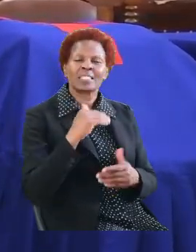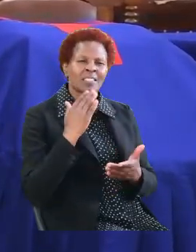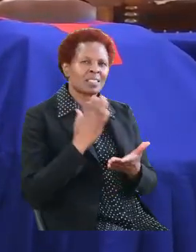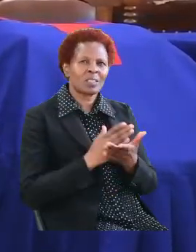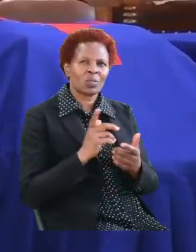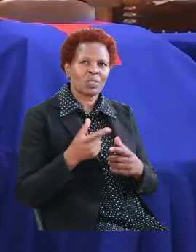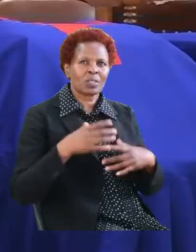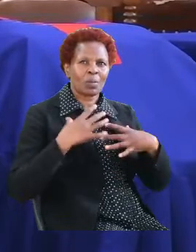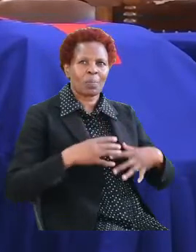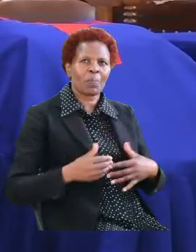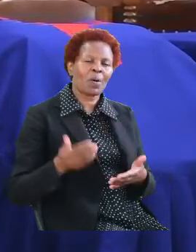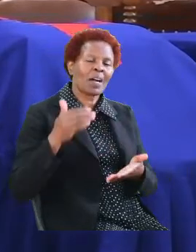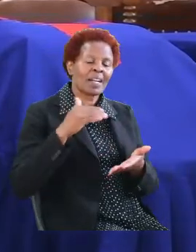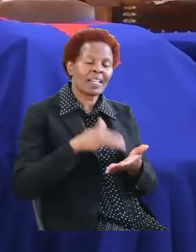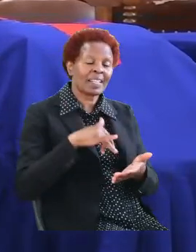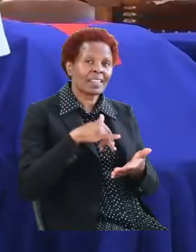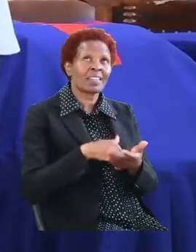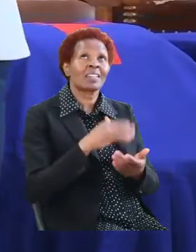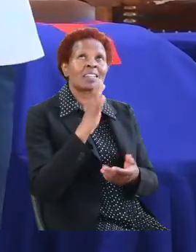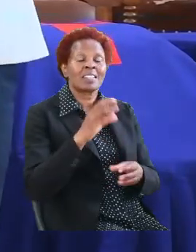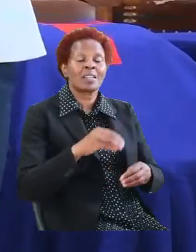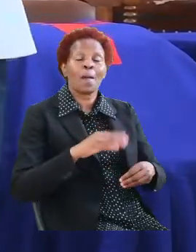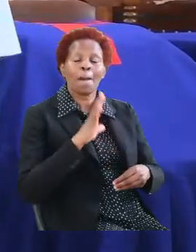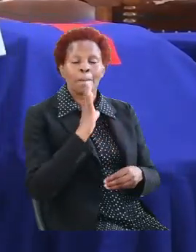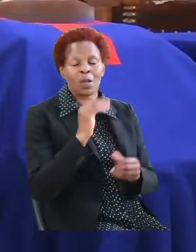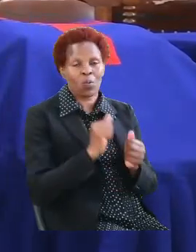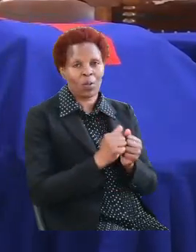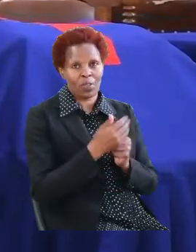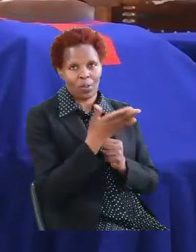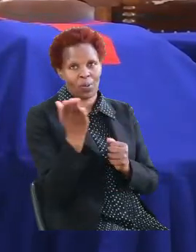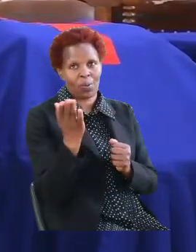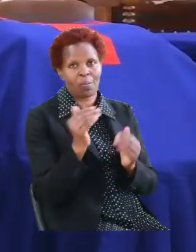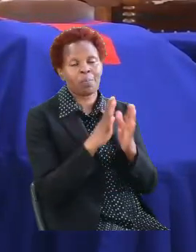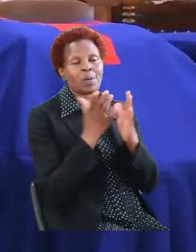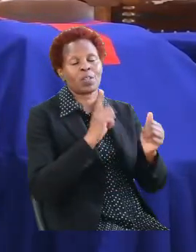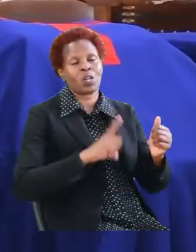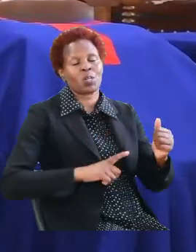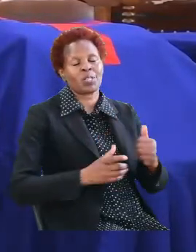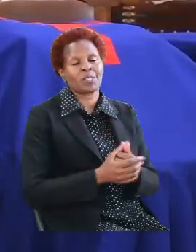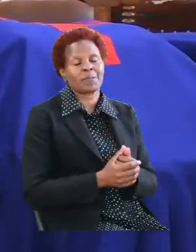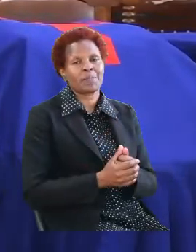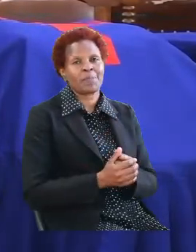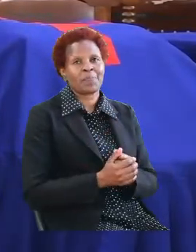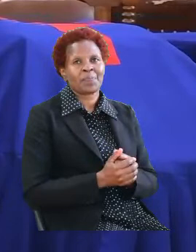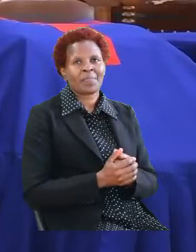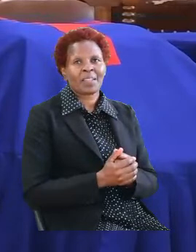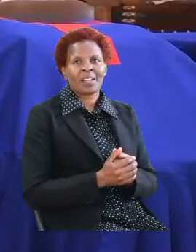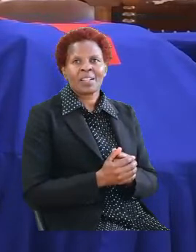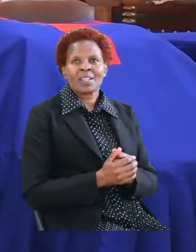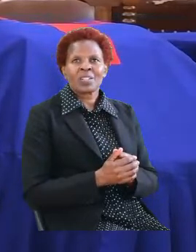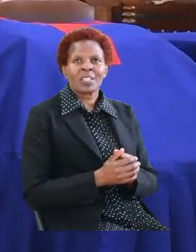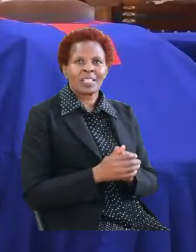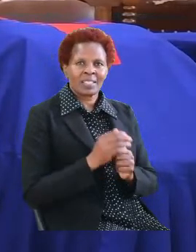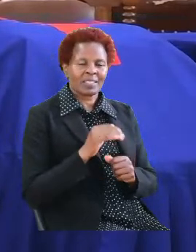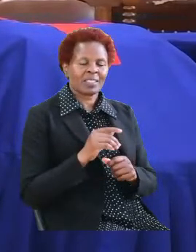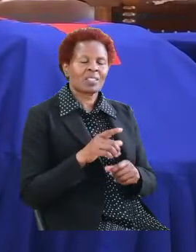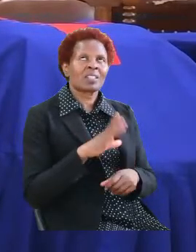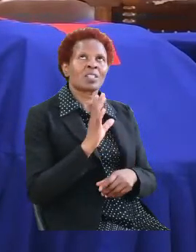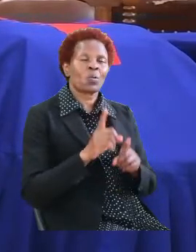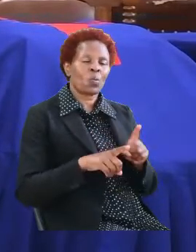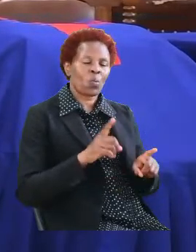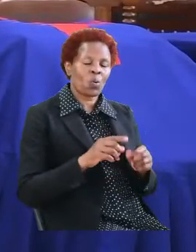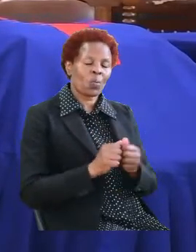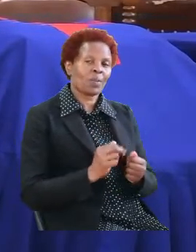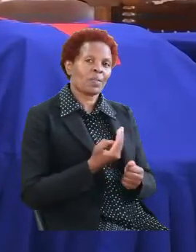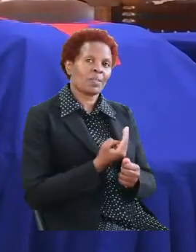them again that I'm going to be with you. Praise the name of the Lord. I know we want the Lord to walk with us.